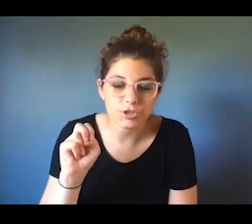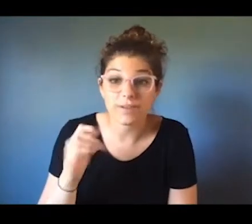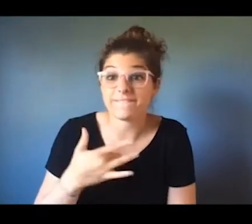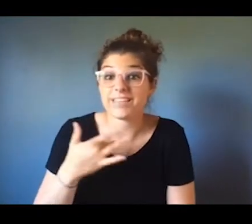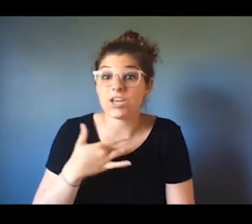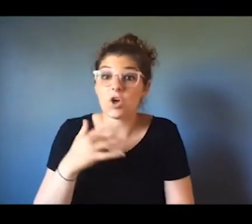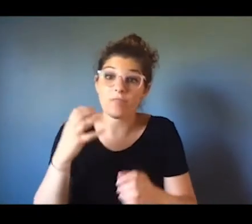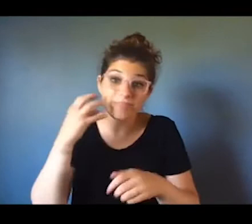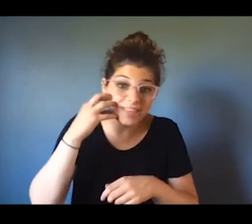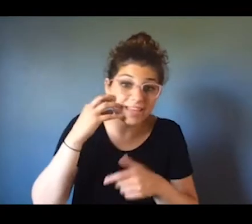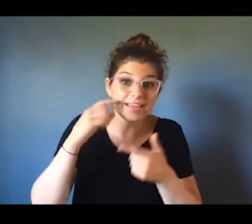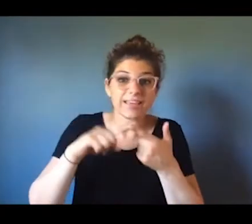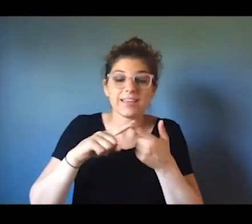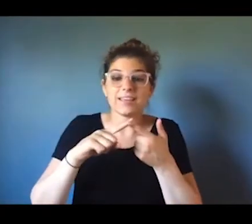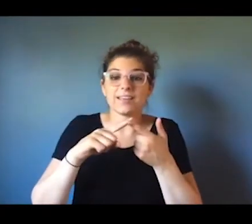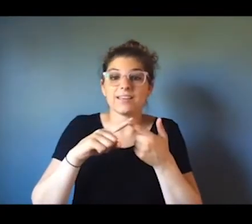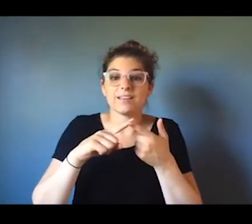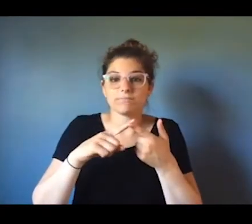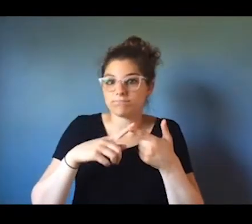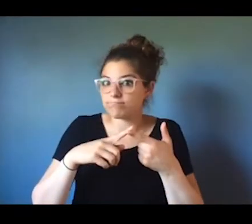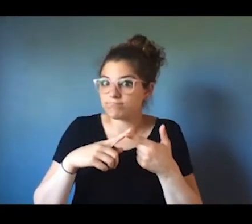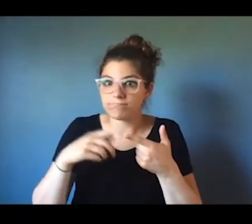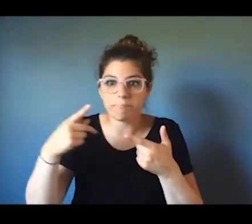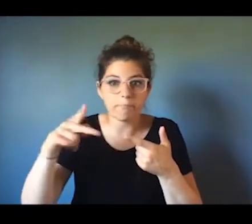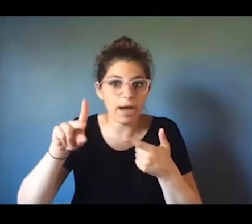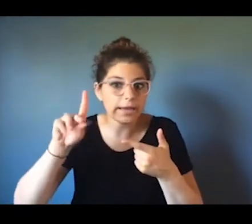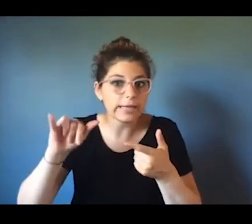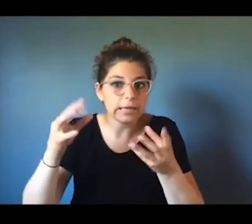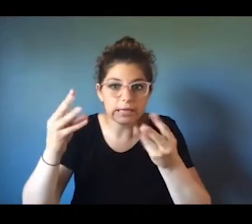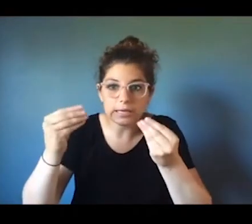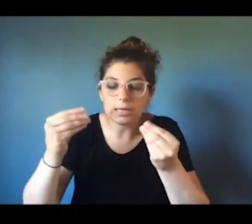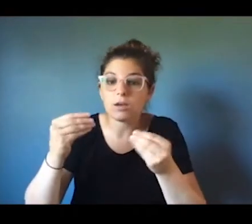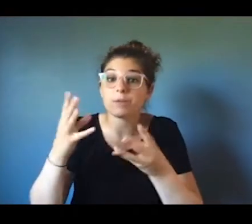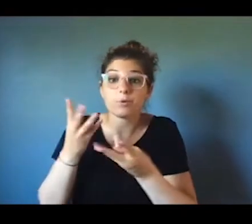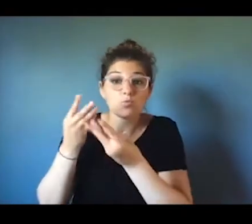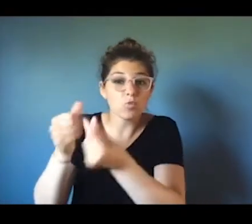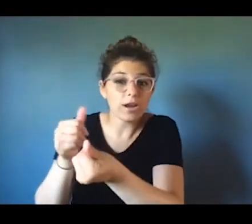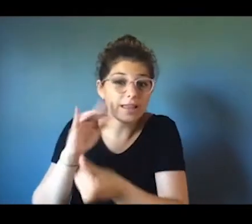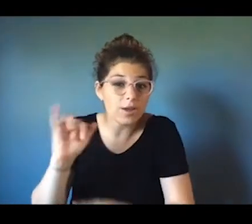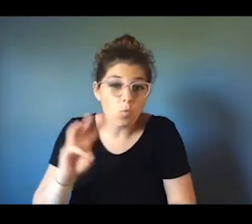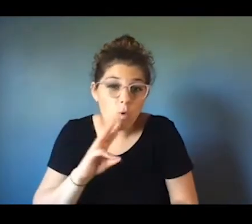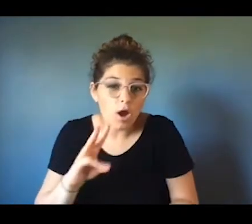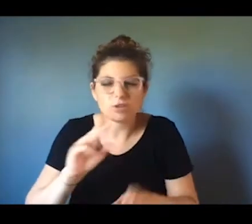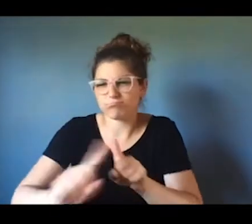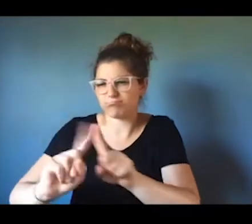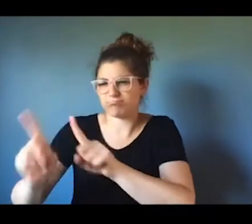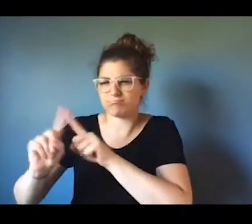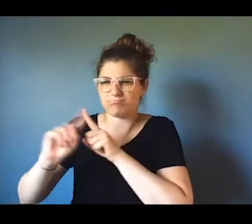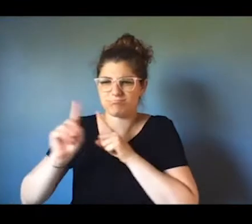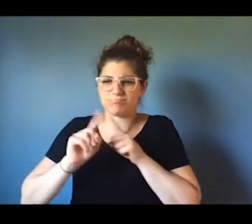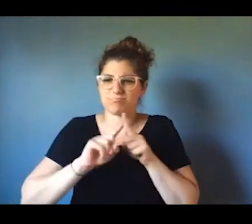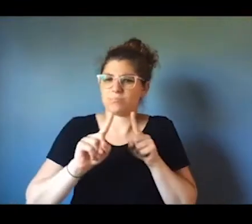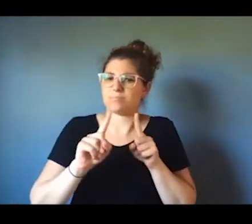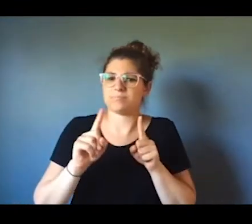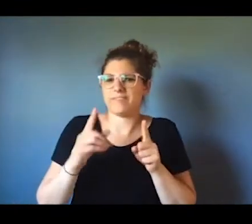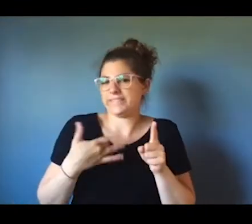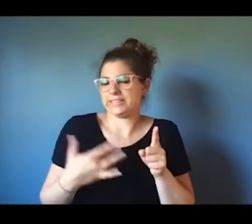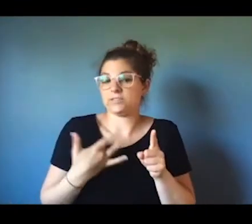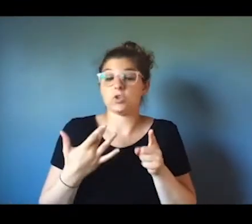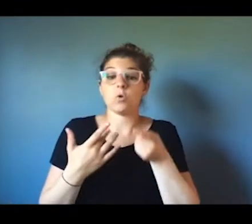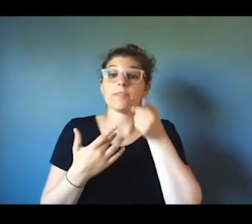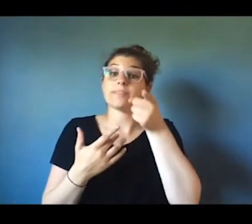feels. And you can make it feel really thick. You can make it feel like putty even. You can make it runny like water or all kinds of